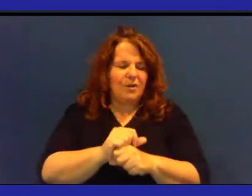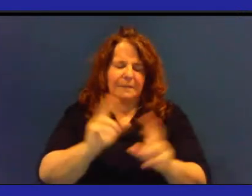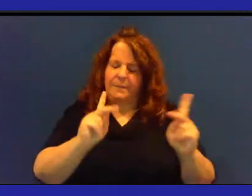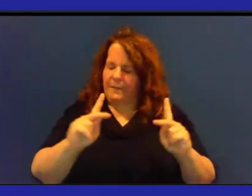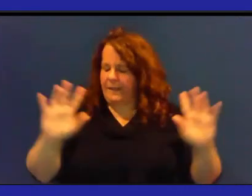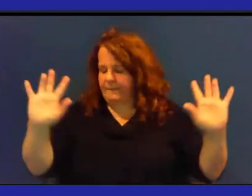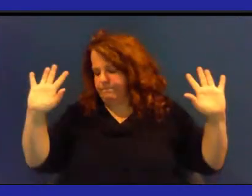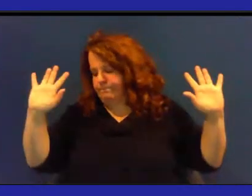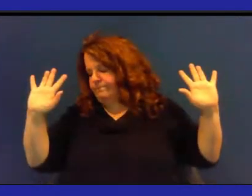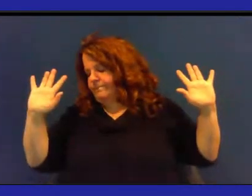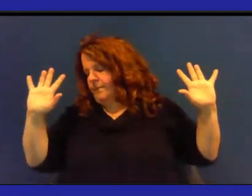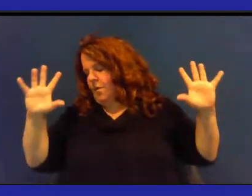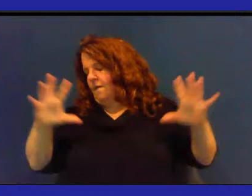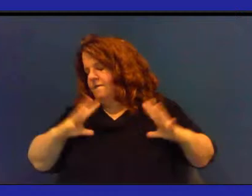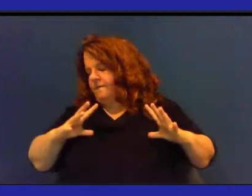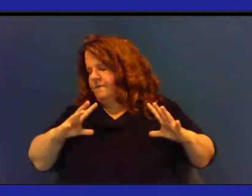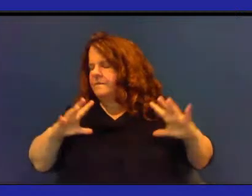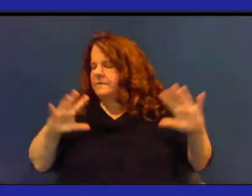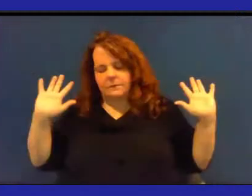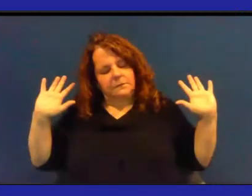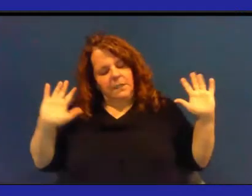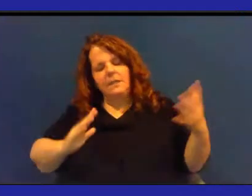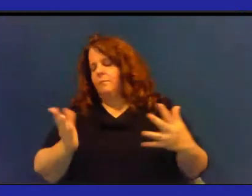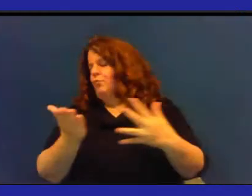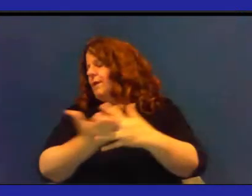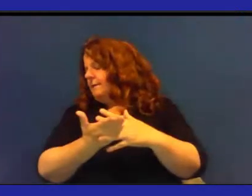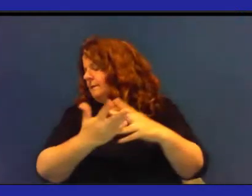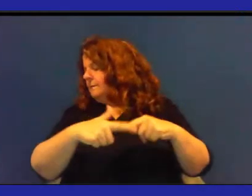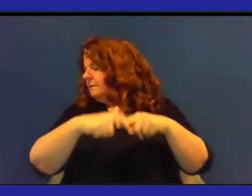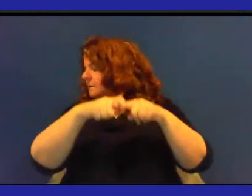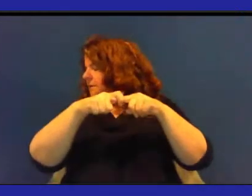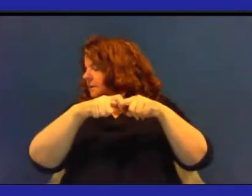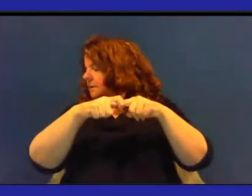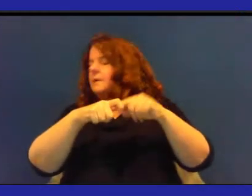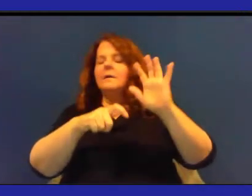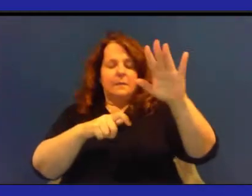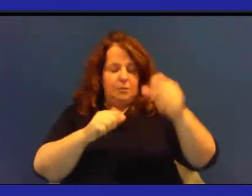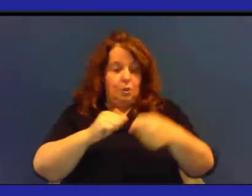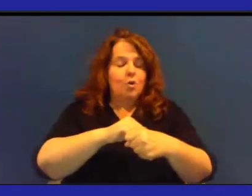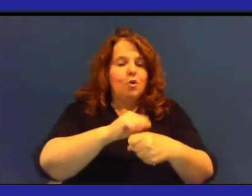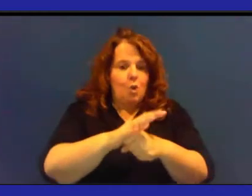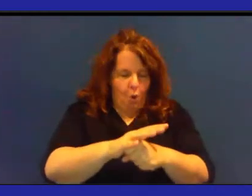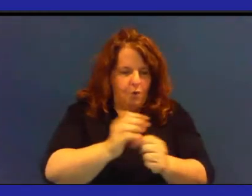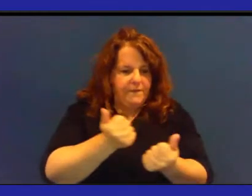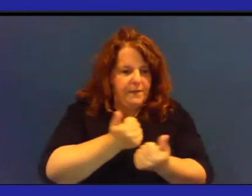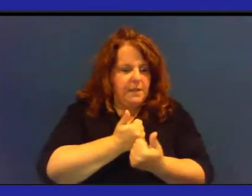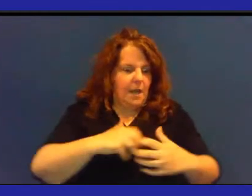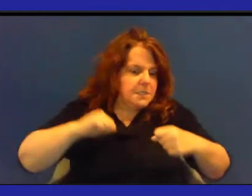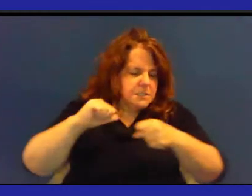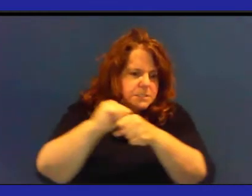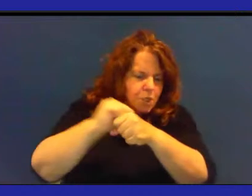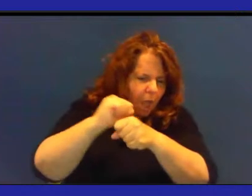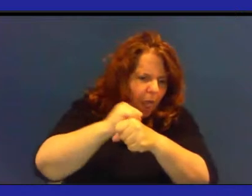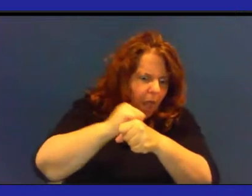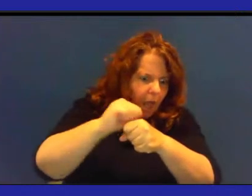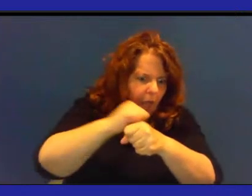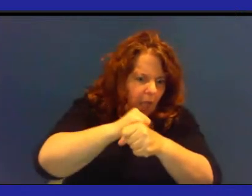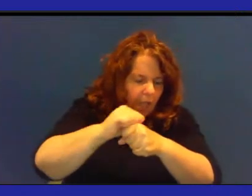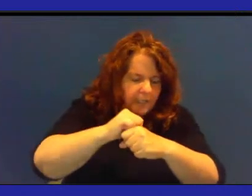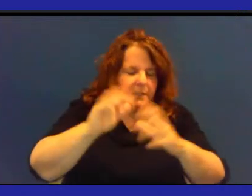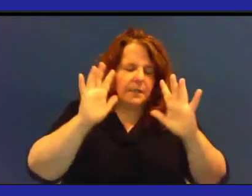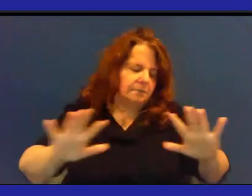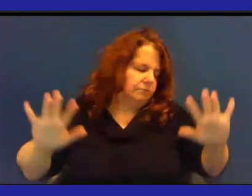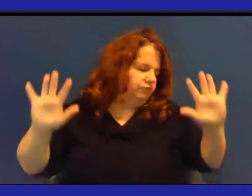saying, I need a break from this. I got through it, and now I just want to, I've people who've gone